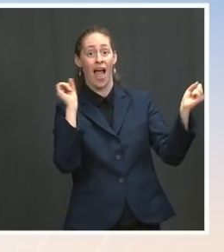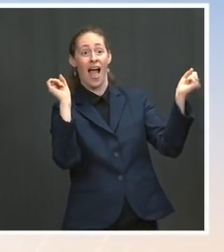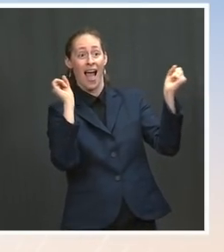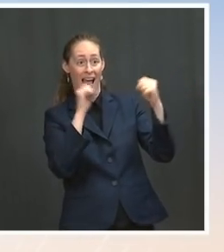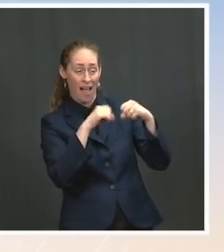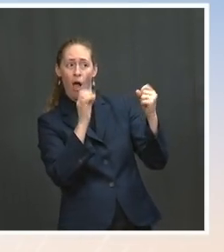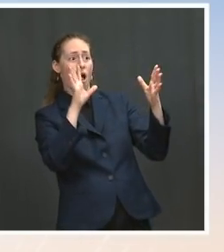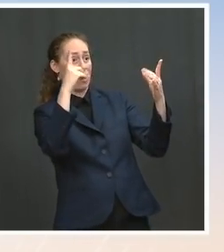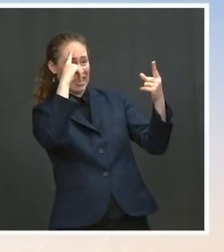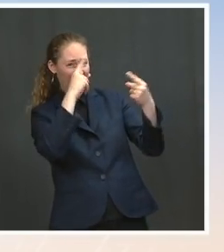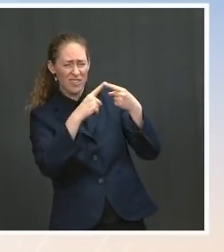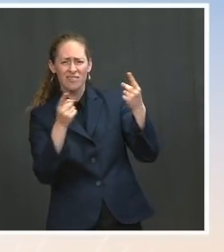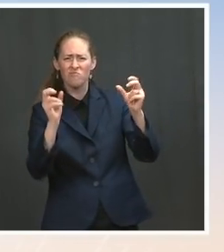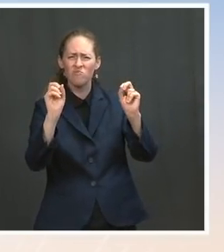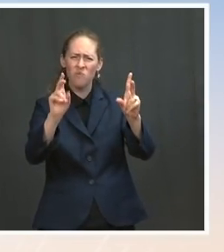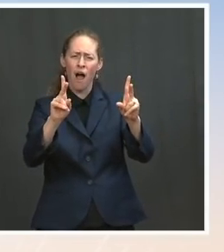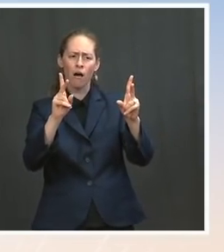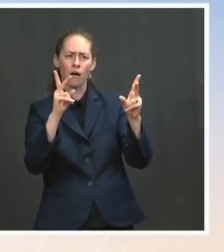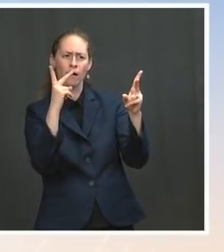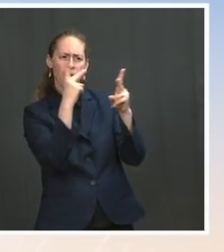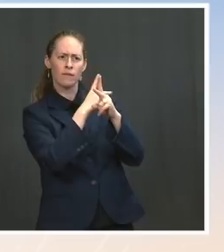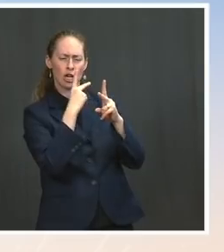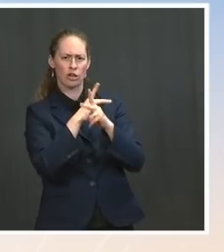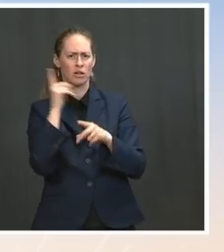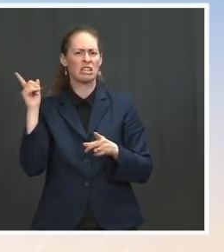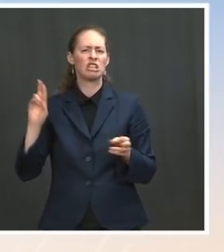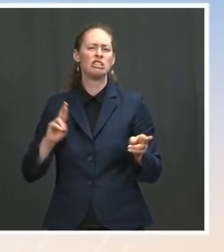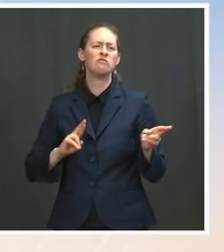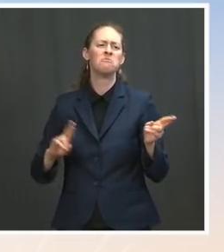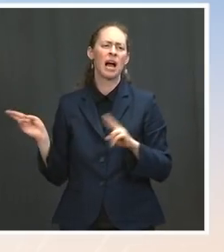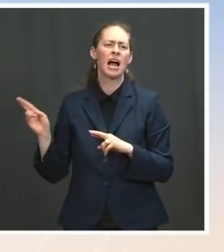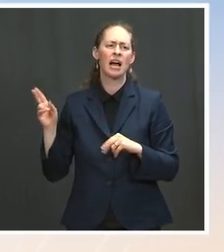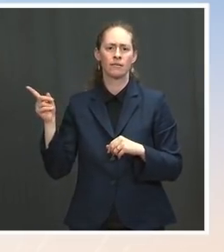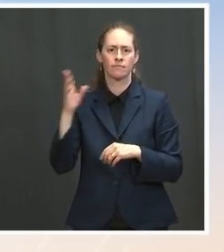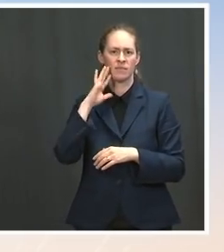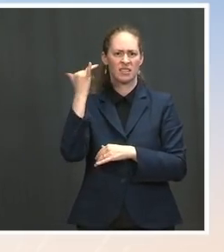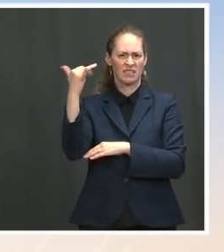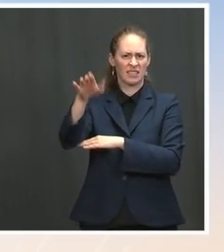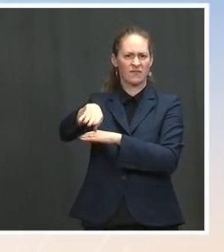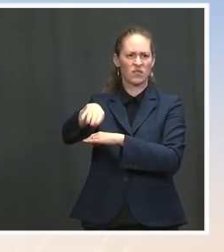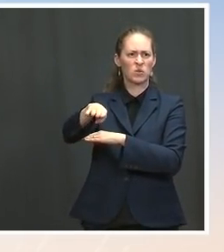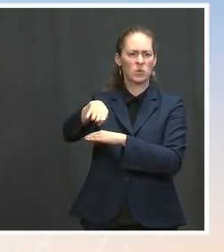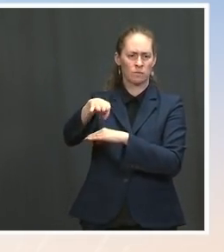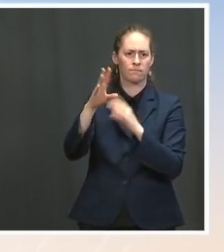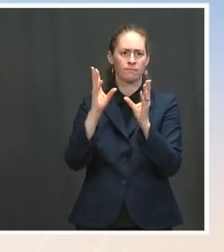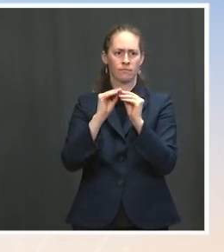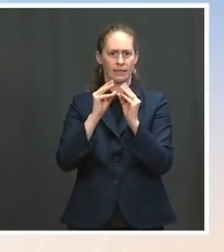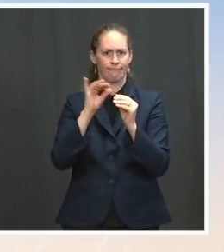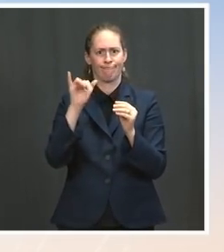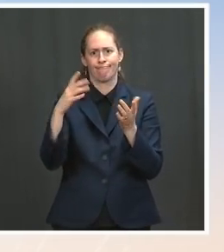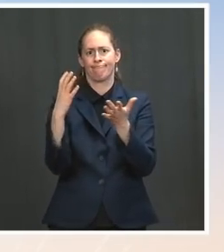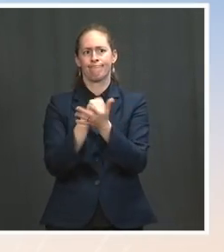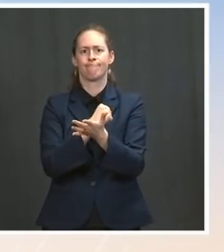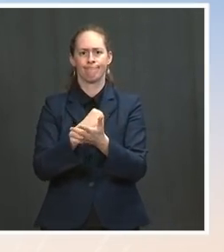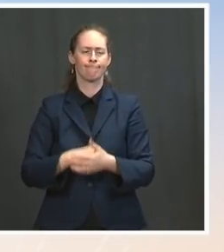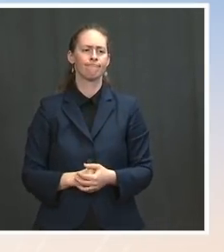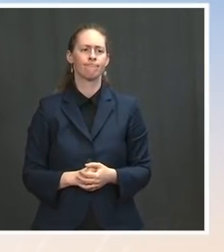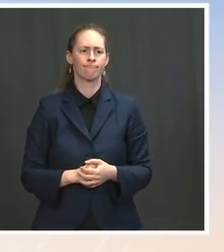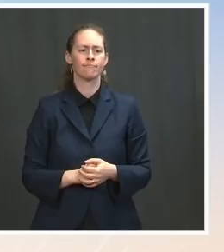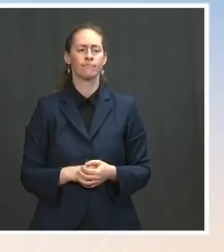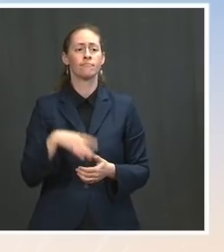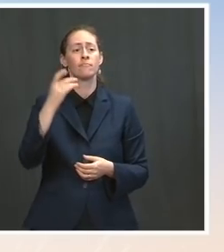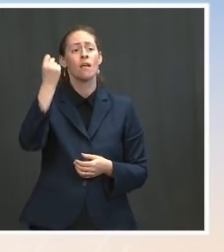he's prepared to do, and he's hopeful this meeting is an opportunity to do. At the same time, we're working on a number of different paths.